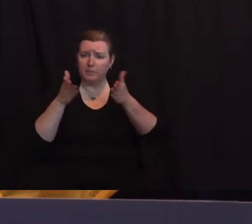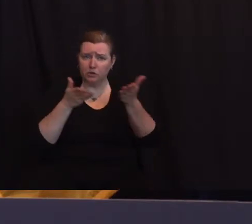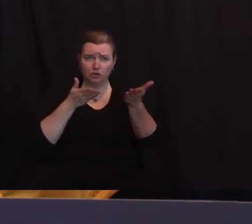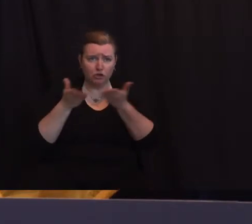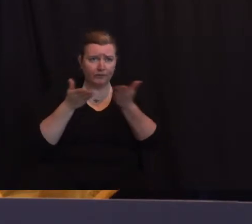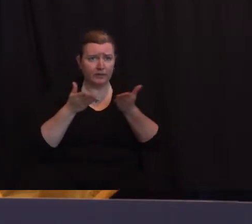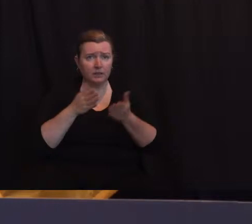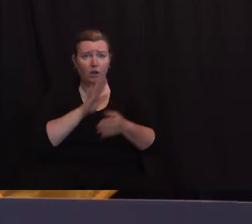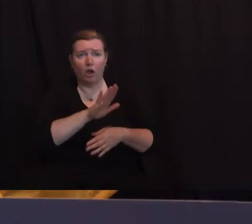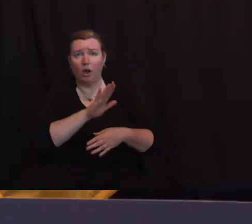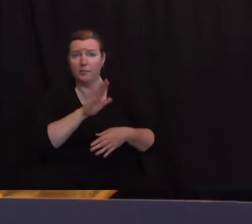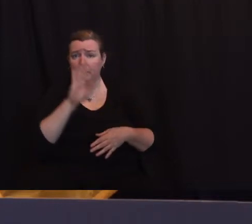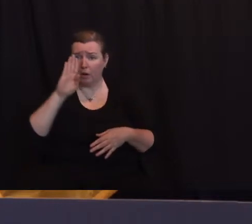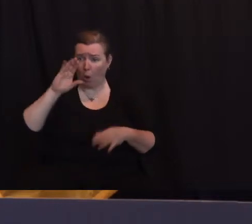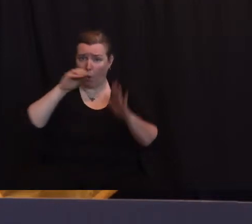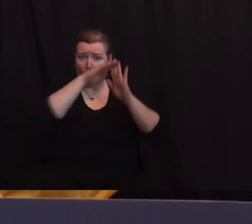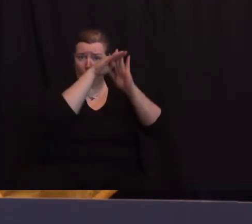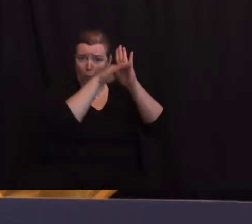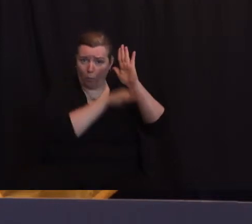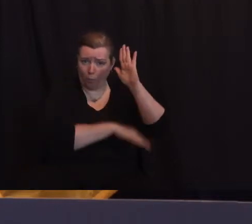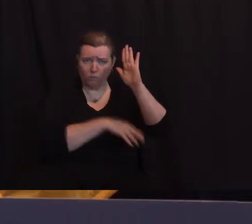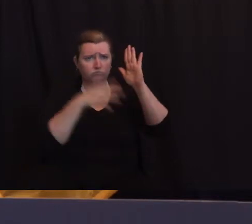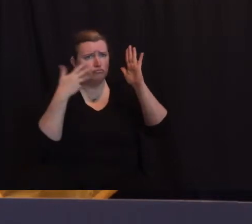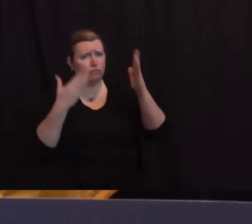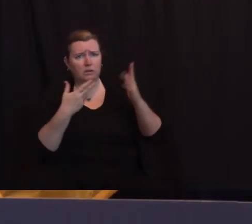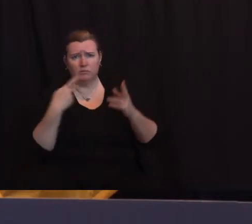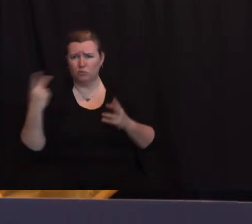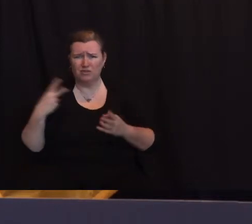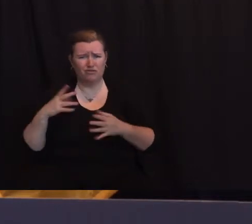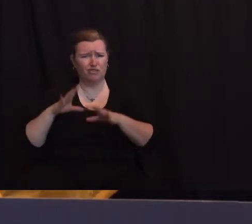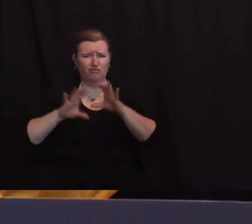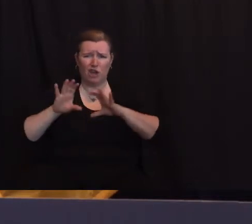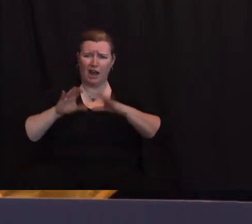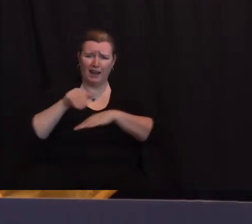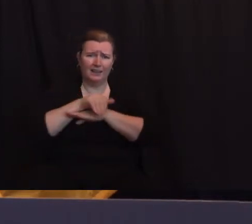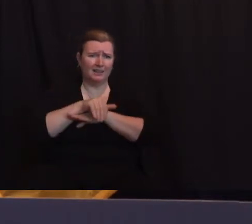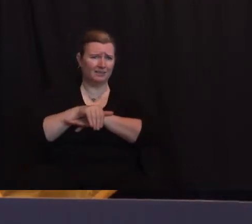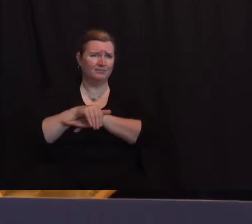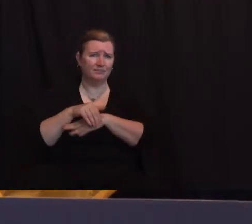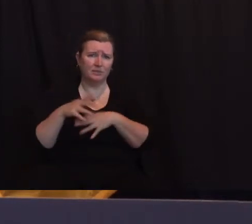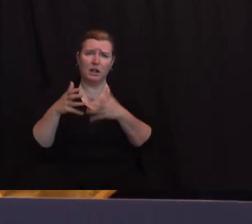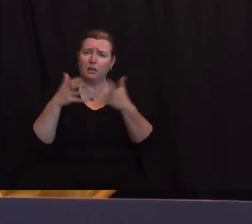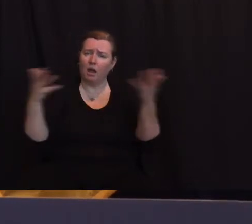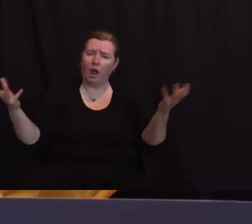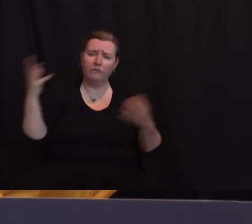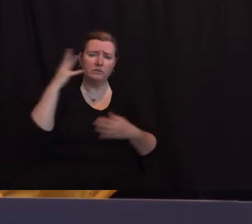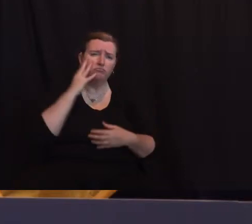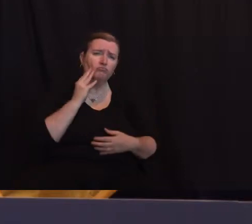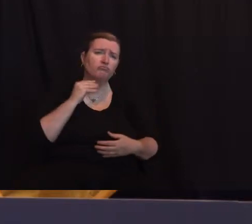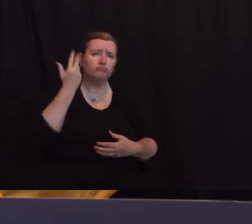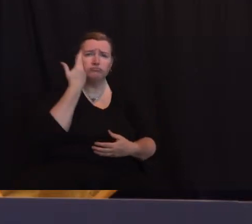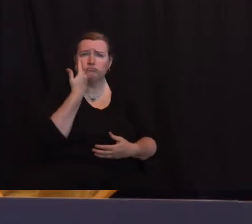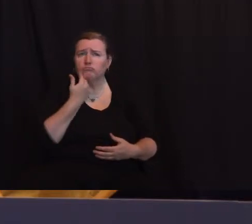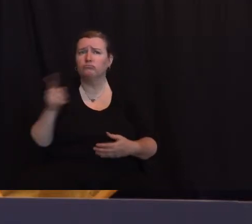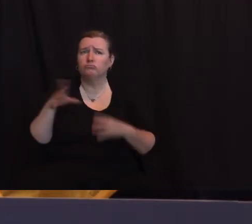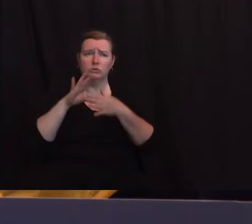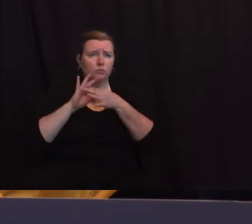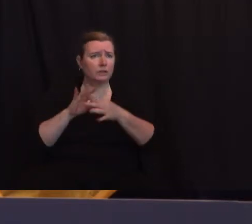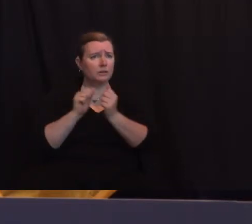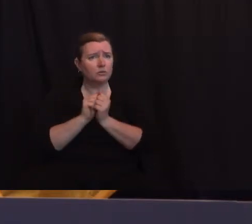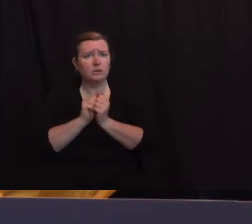biography, she and I had a good conversation last night. She's got a lot of experience that's relevant, including in law